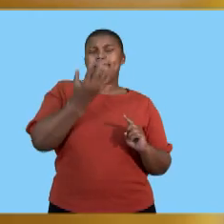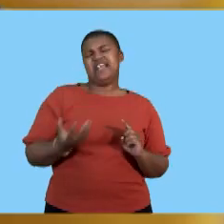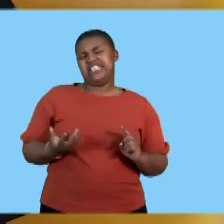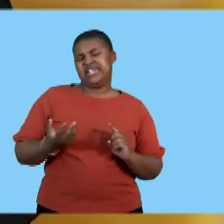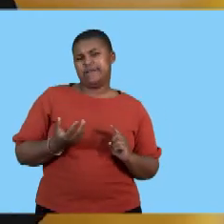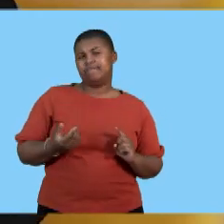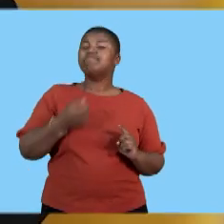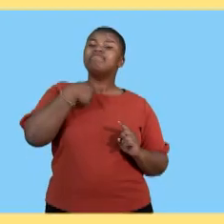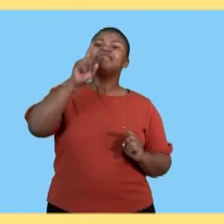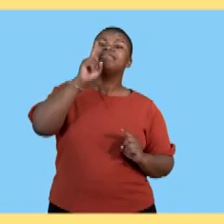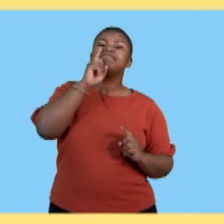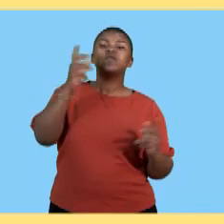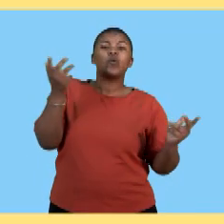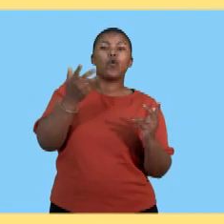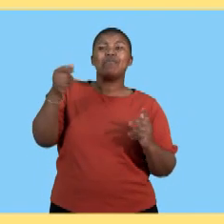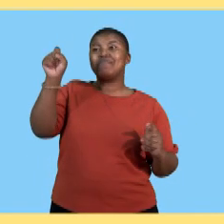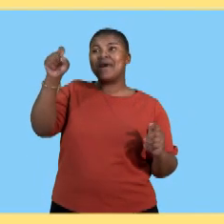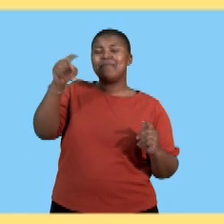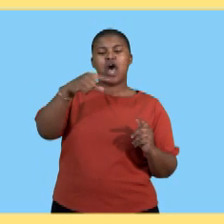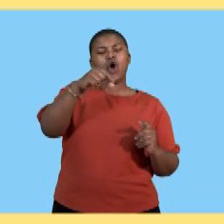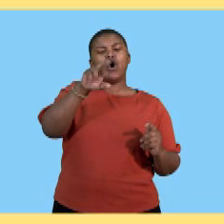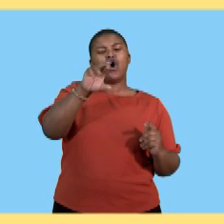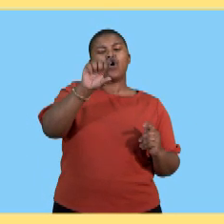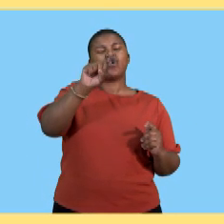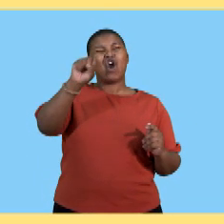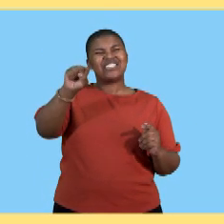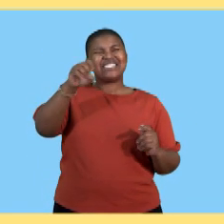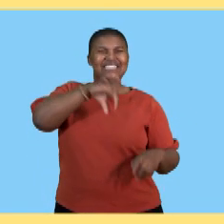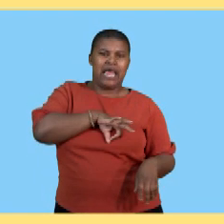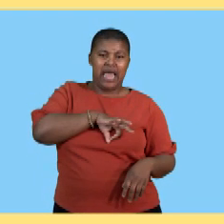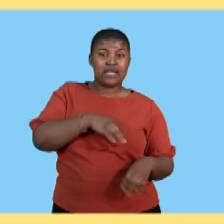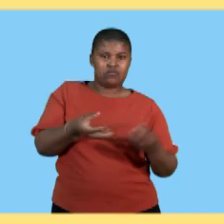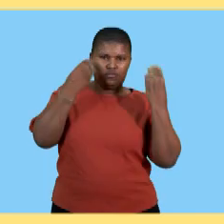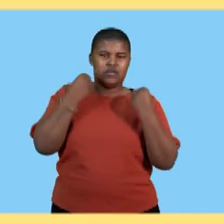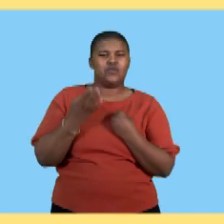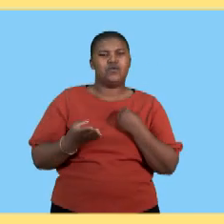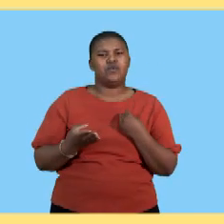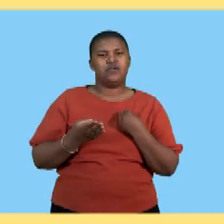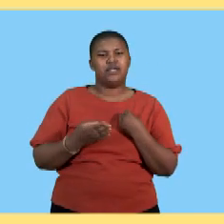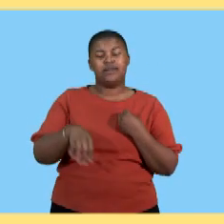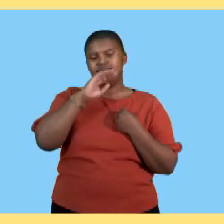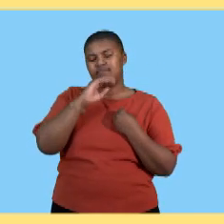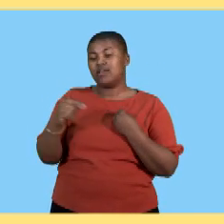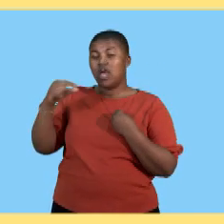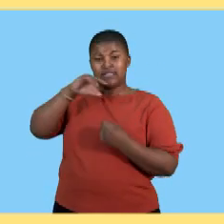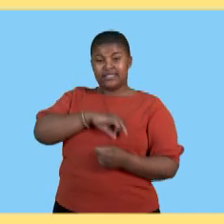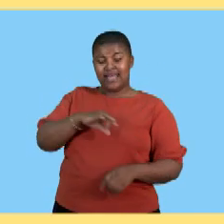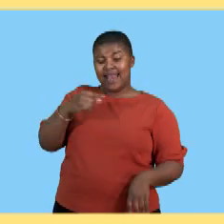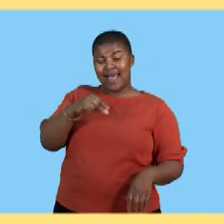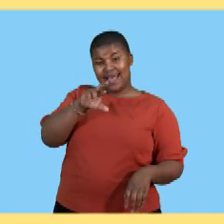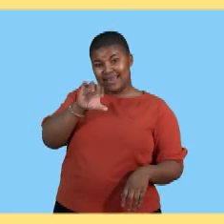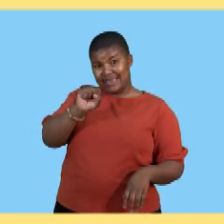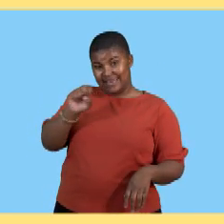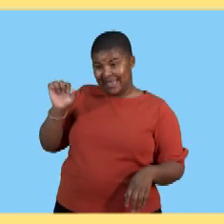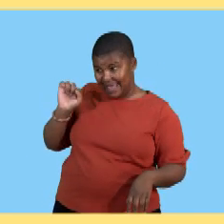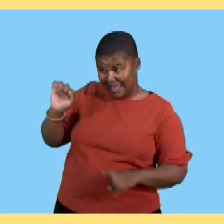particular employee, we see it in the gross salary. So I will take the gross salary as